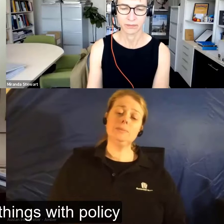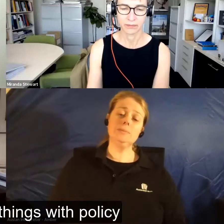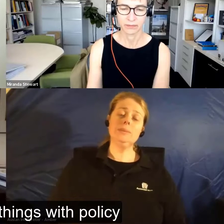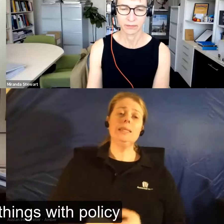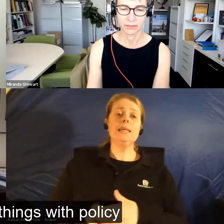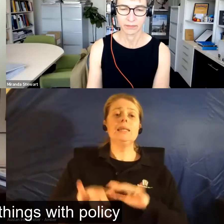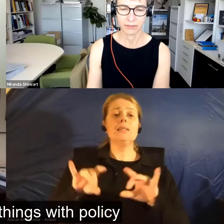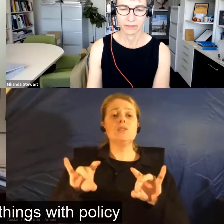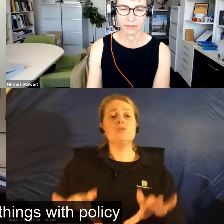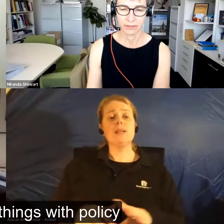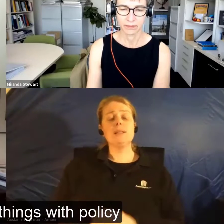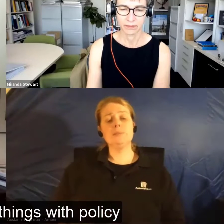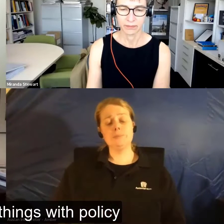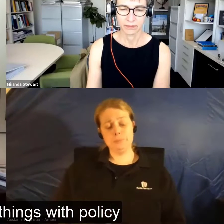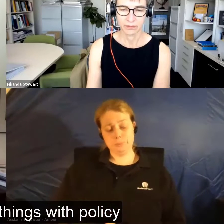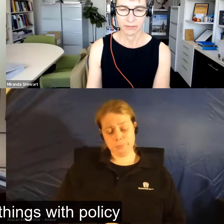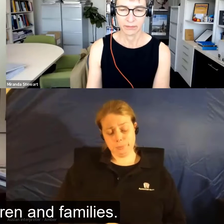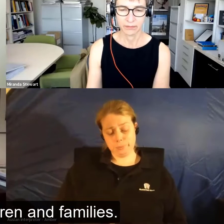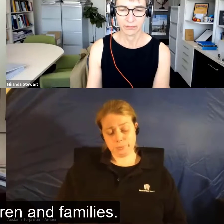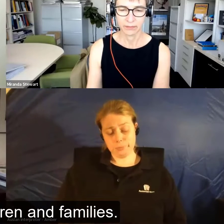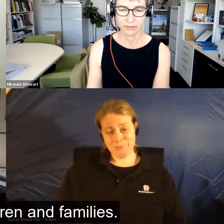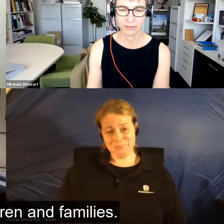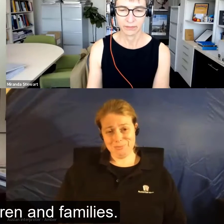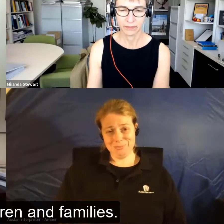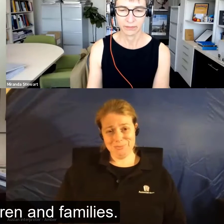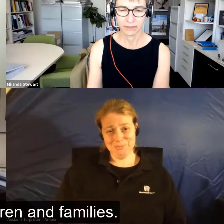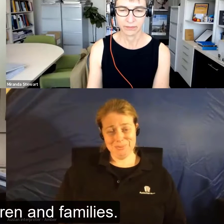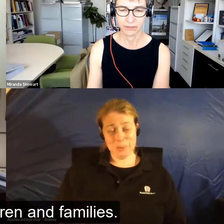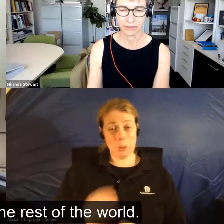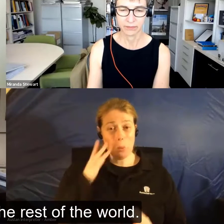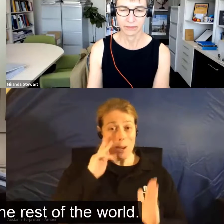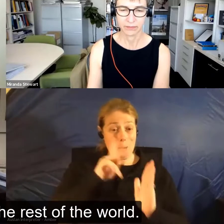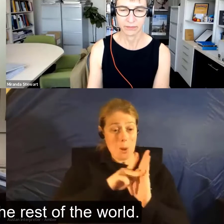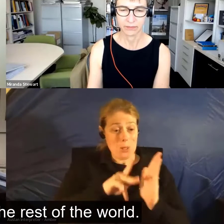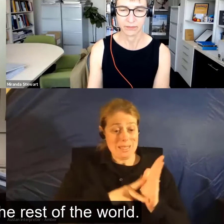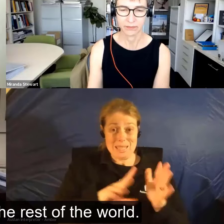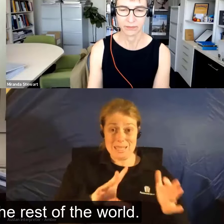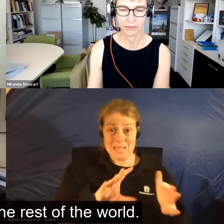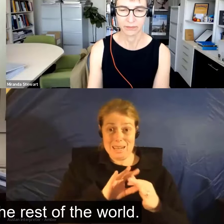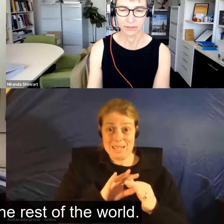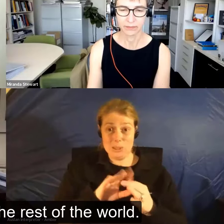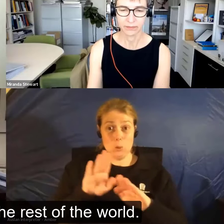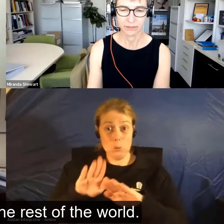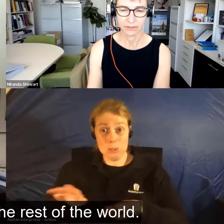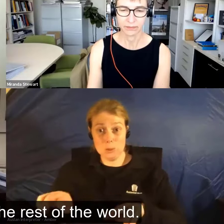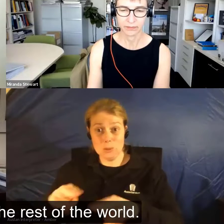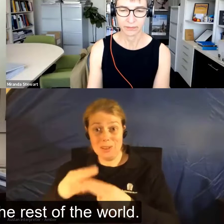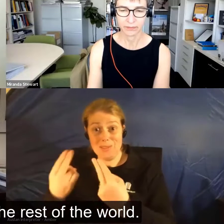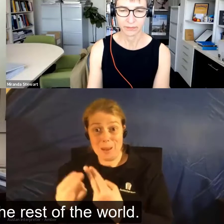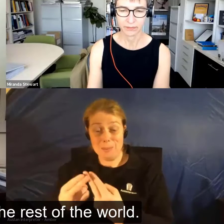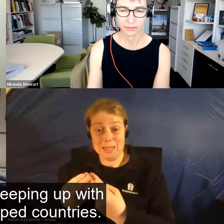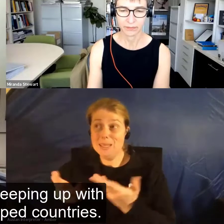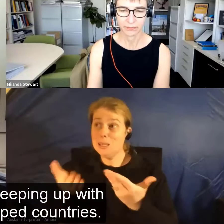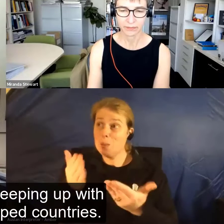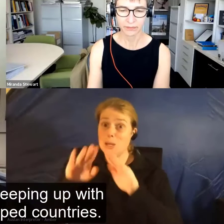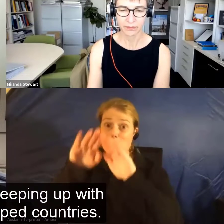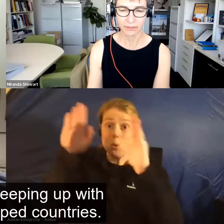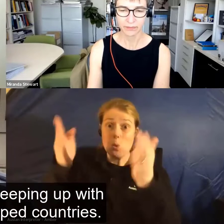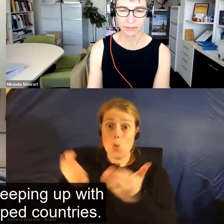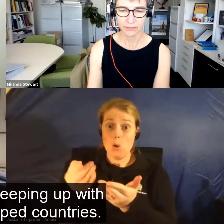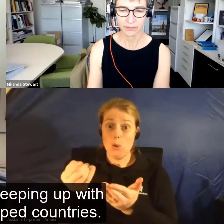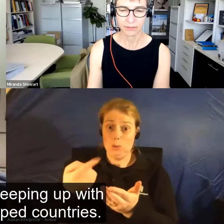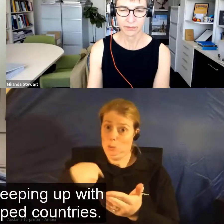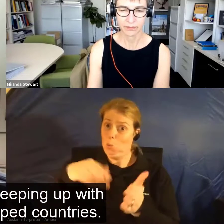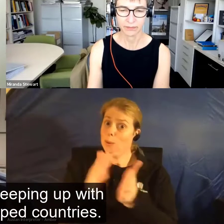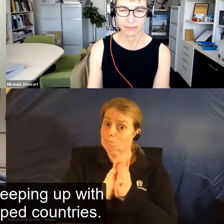like a lot of things with policy related to children and families. We really do lag the rest of the world. We're not